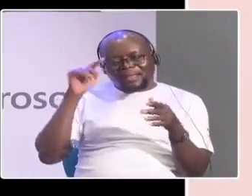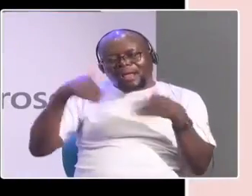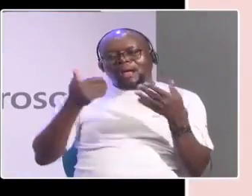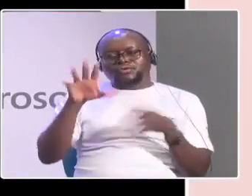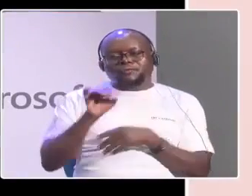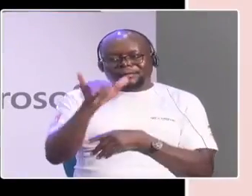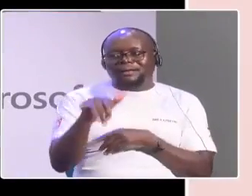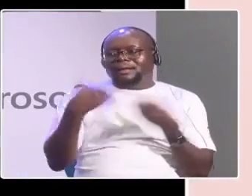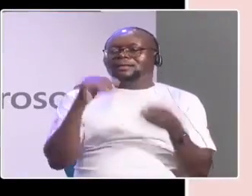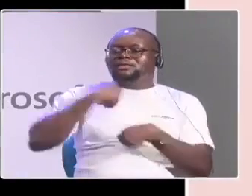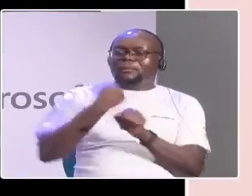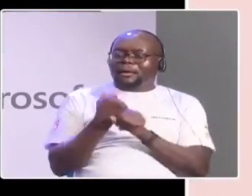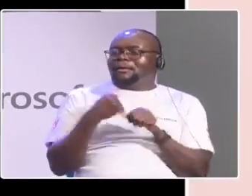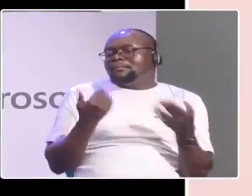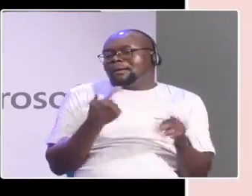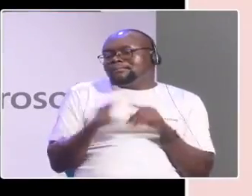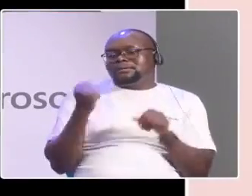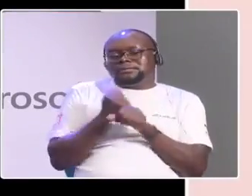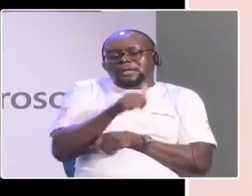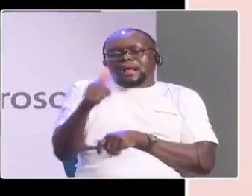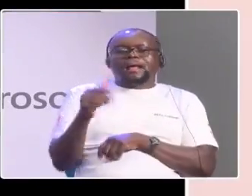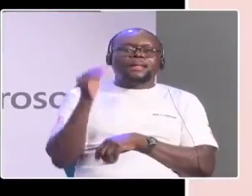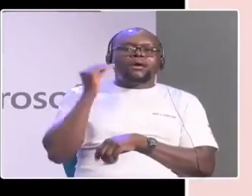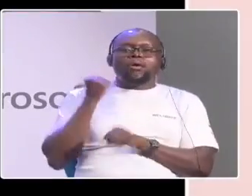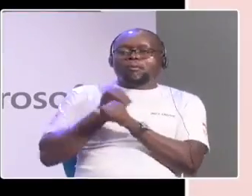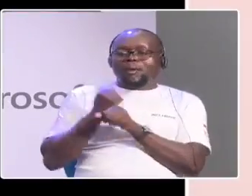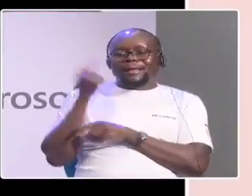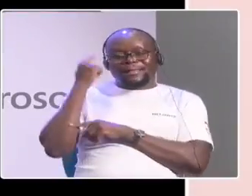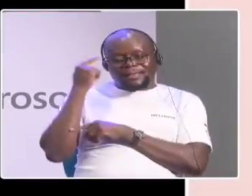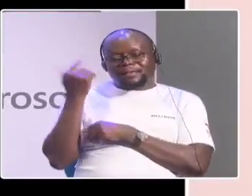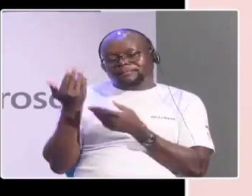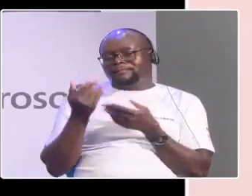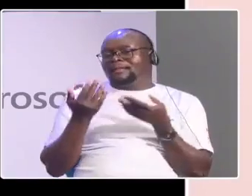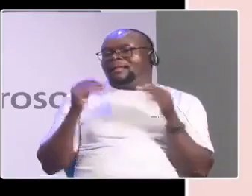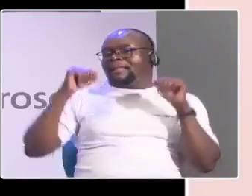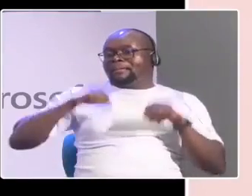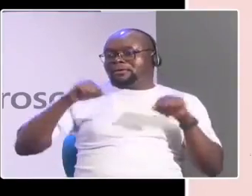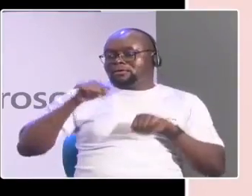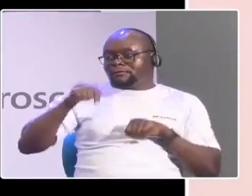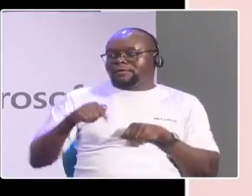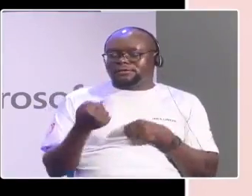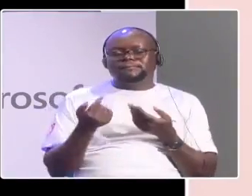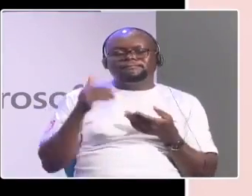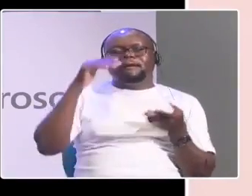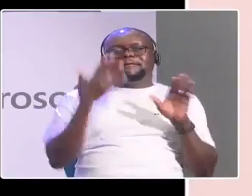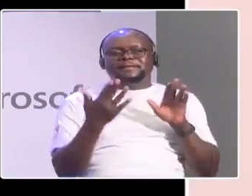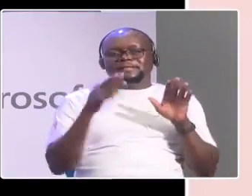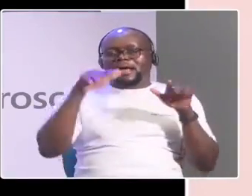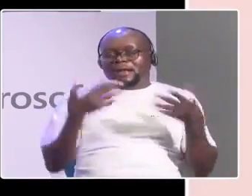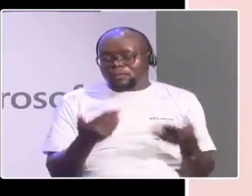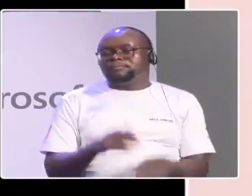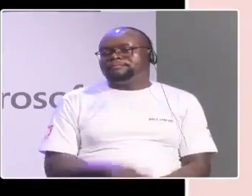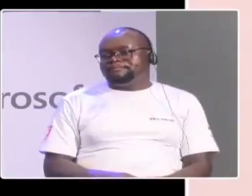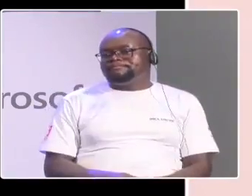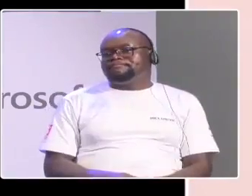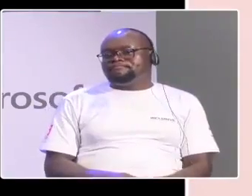this is where you listen, this is where you listen, while I did other homework. Thinking about the potential of these sort of interfaces and how, okay, in a